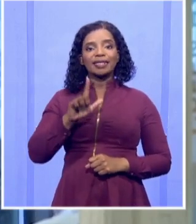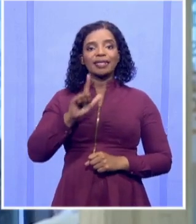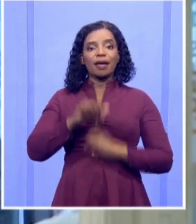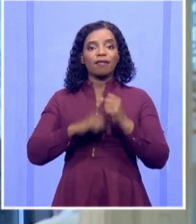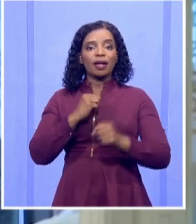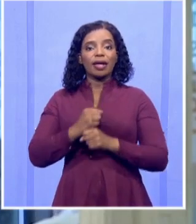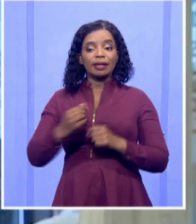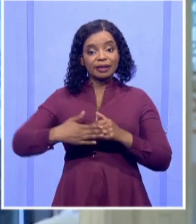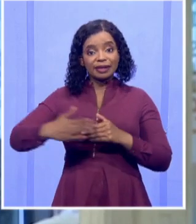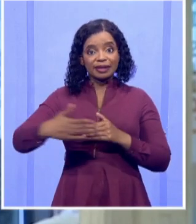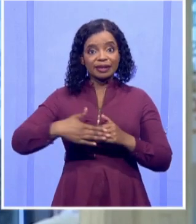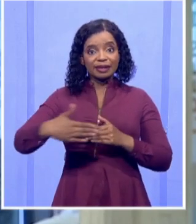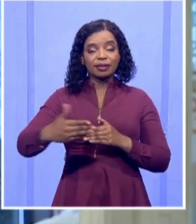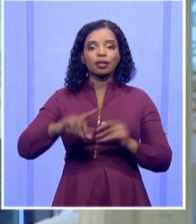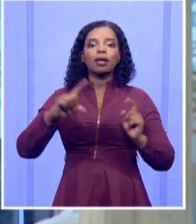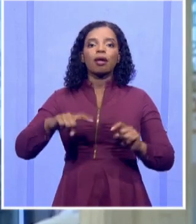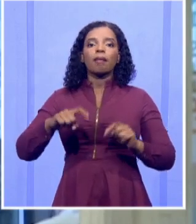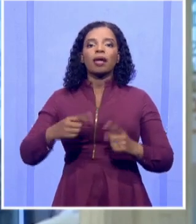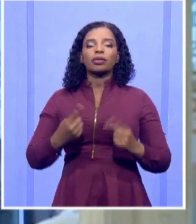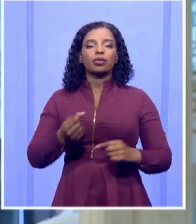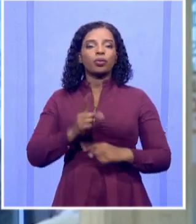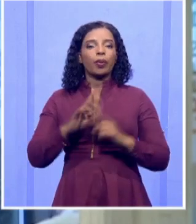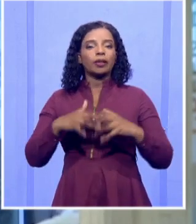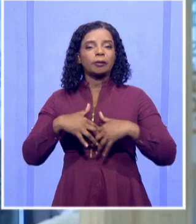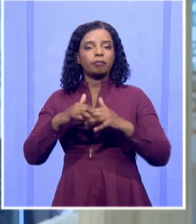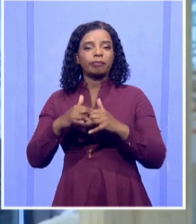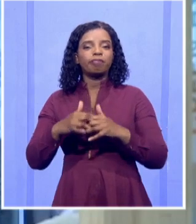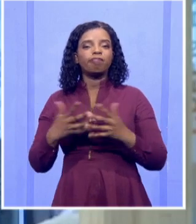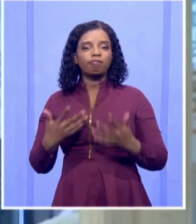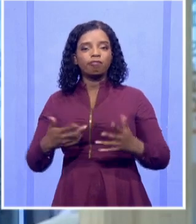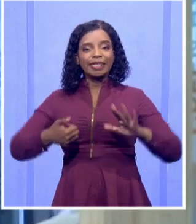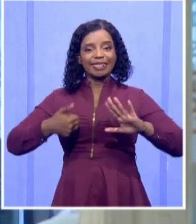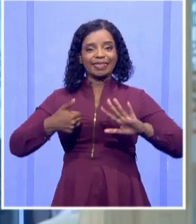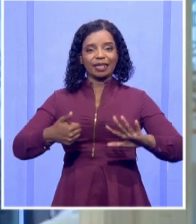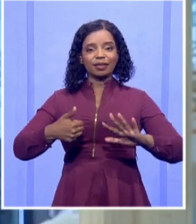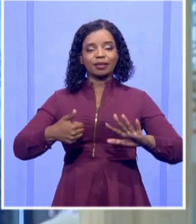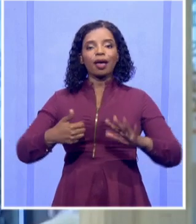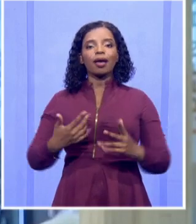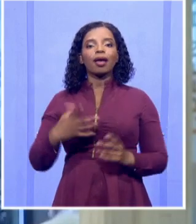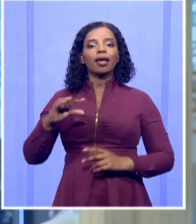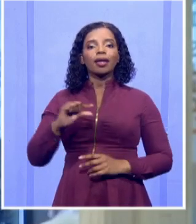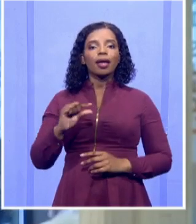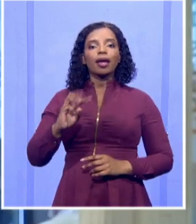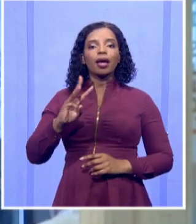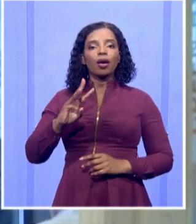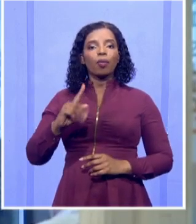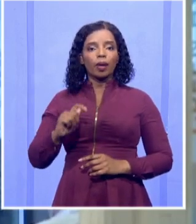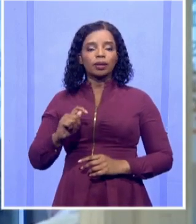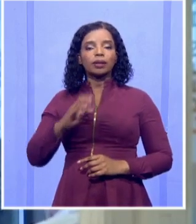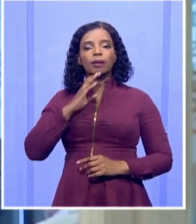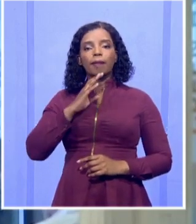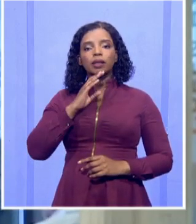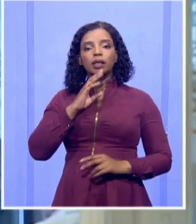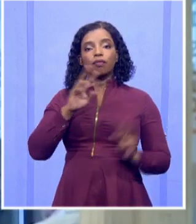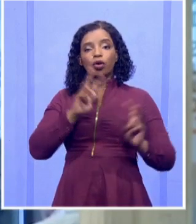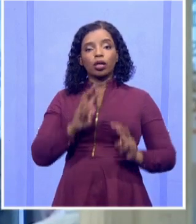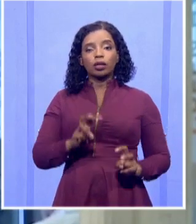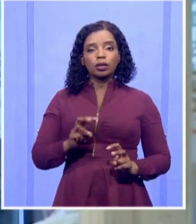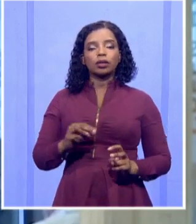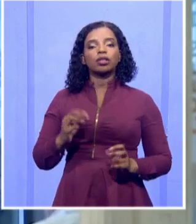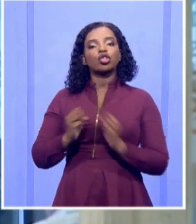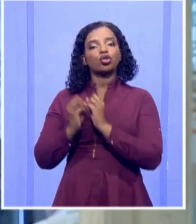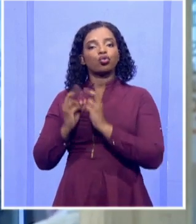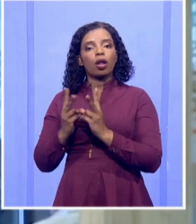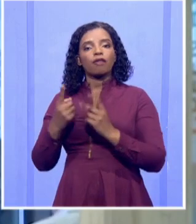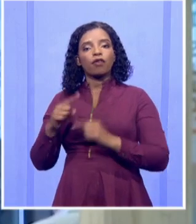developed about 6 gigawatts of electrolyzer capacity. That's around 12 gigawatts of renewable energy that would